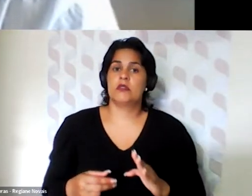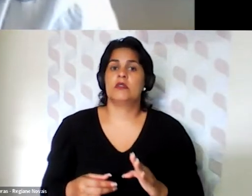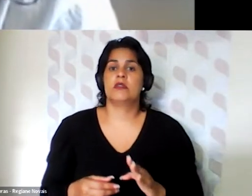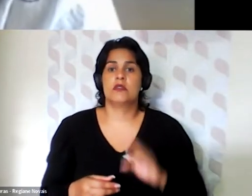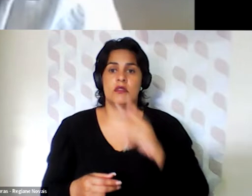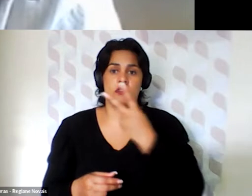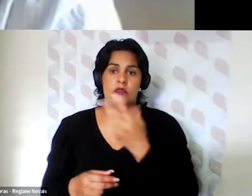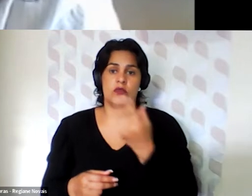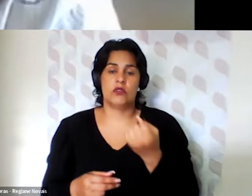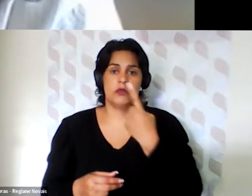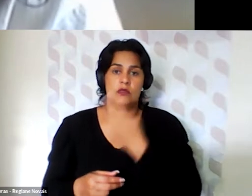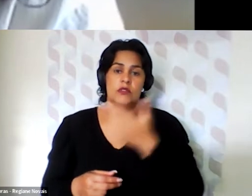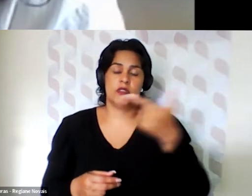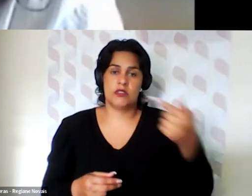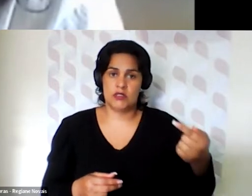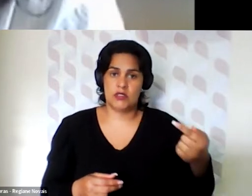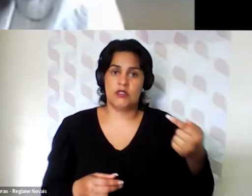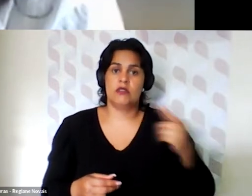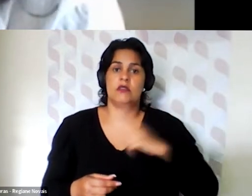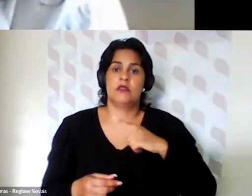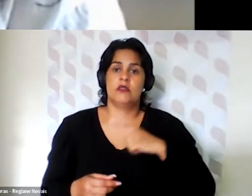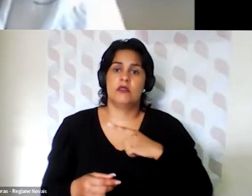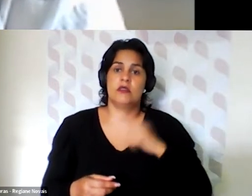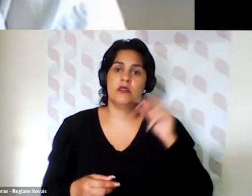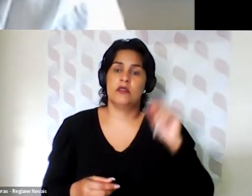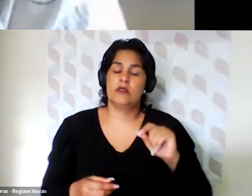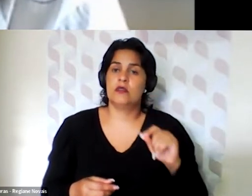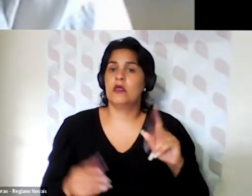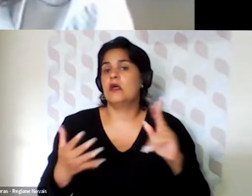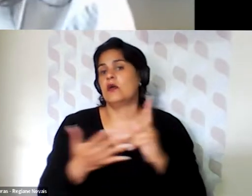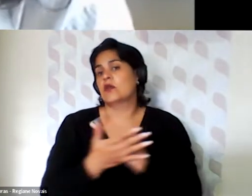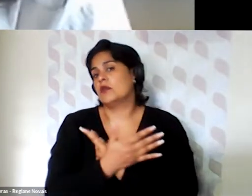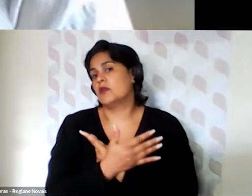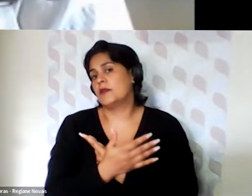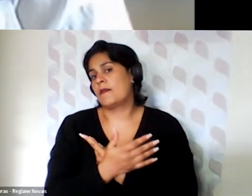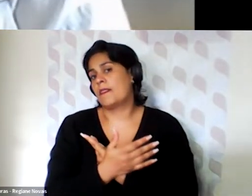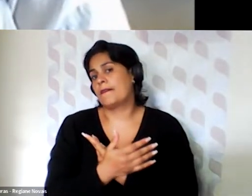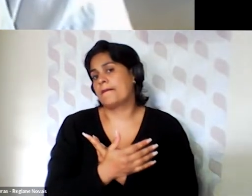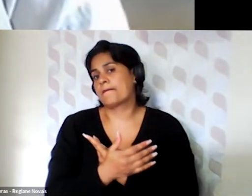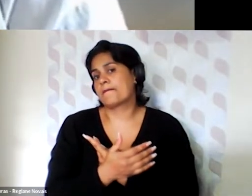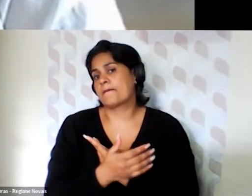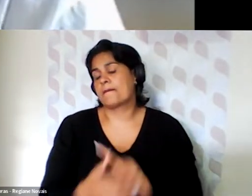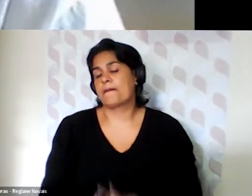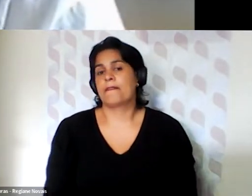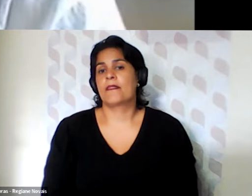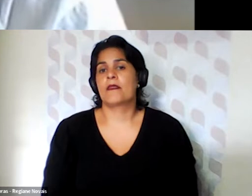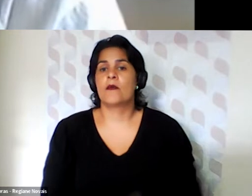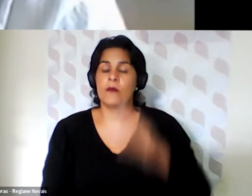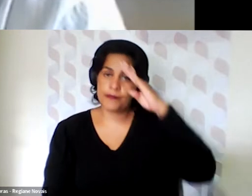range of workers' rights abuses without corresponding to economic growth or decline in